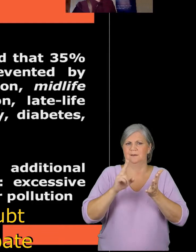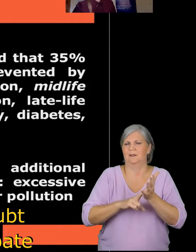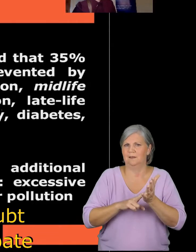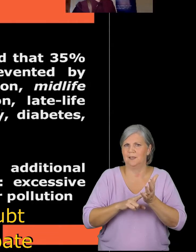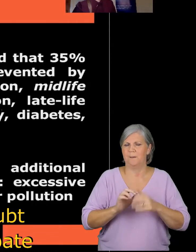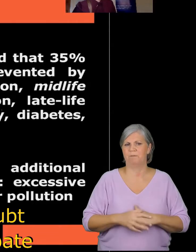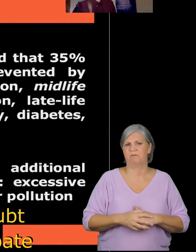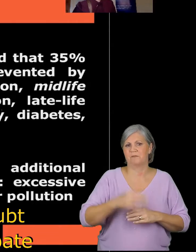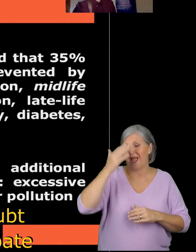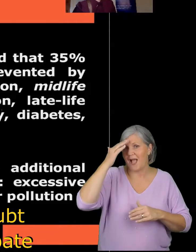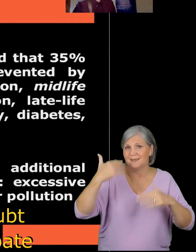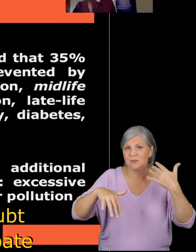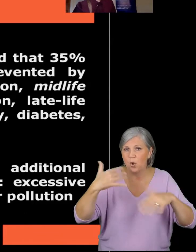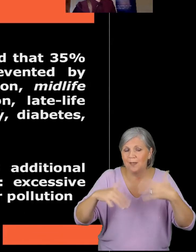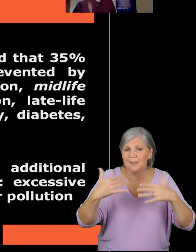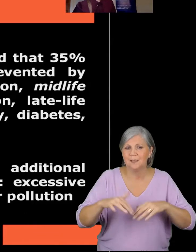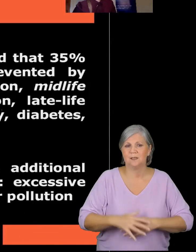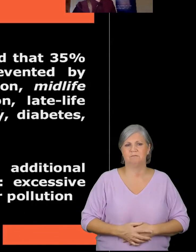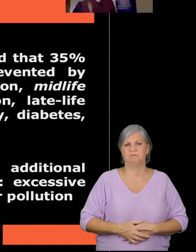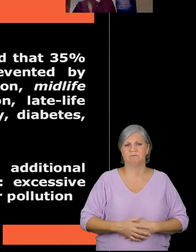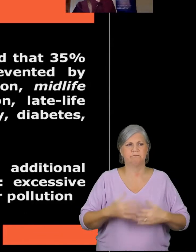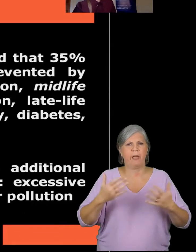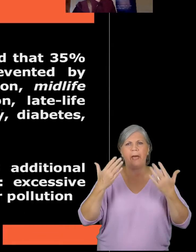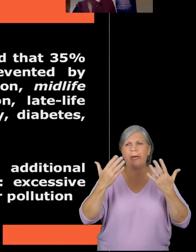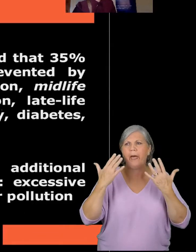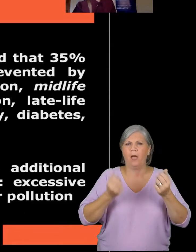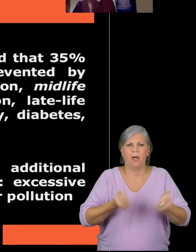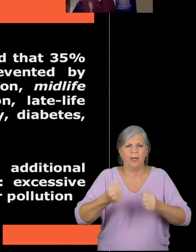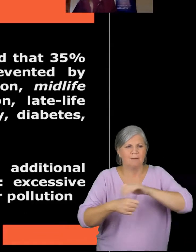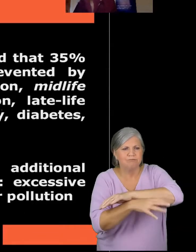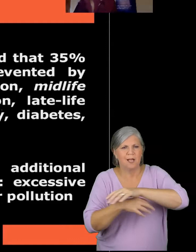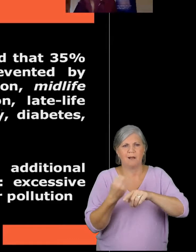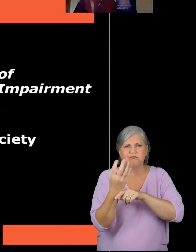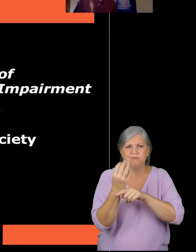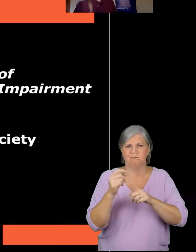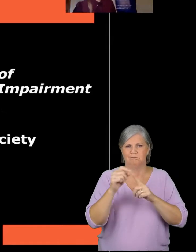findings will no doubt continue to stimulate debate and encourage further research.